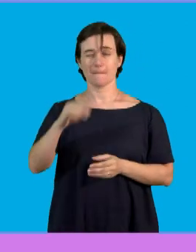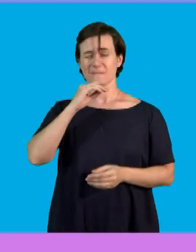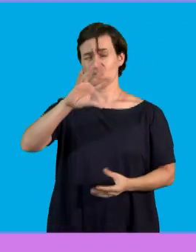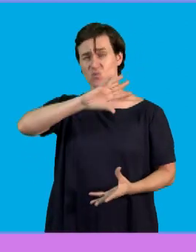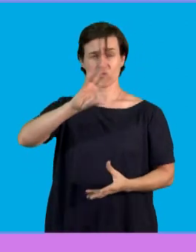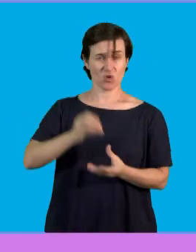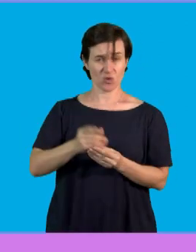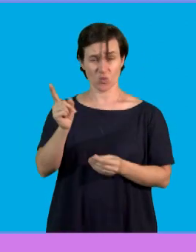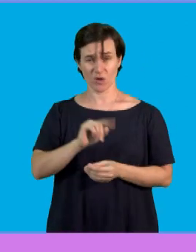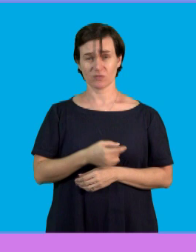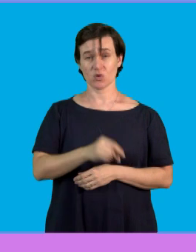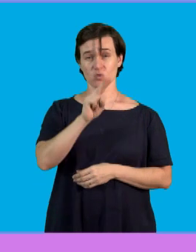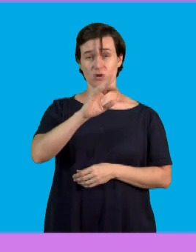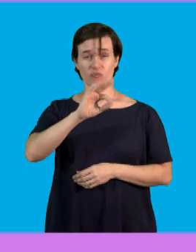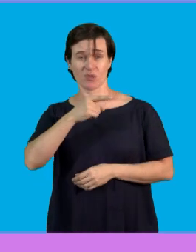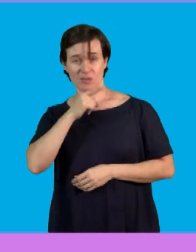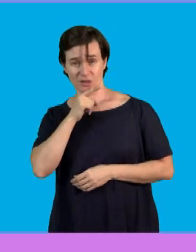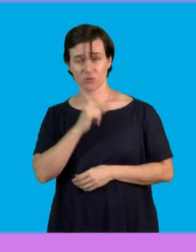amount of